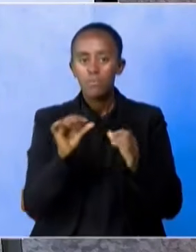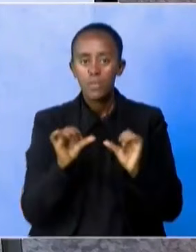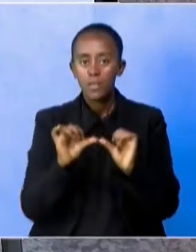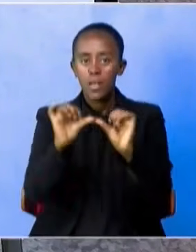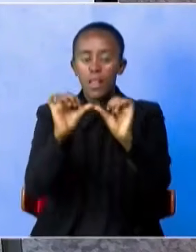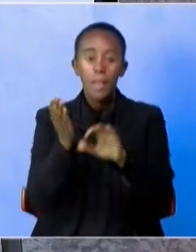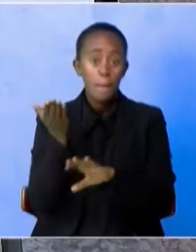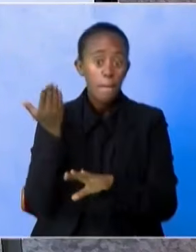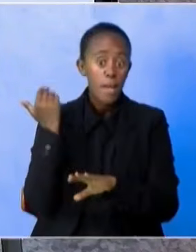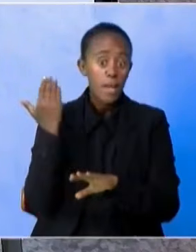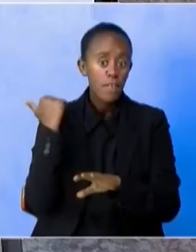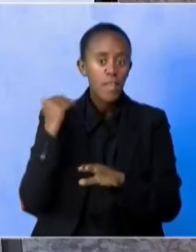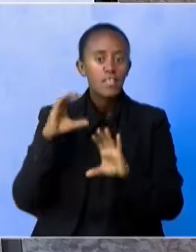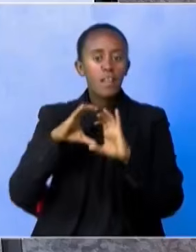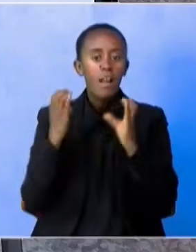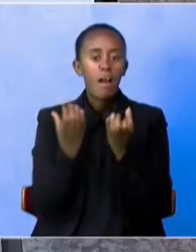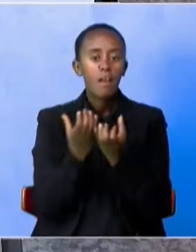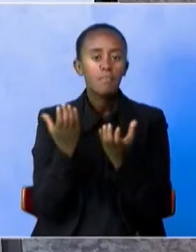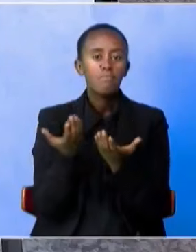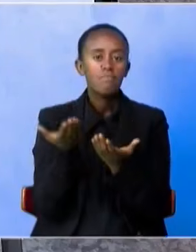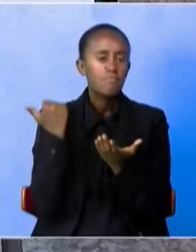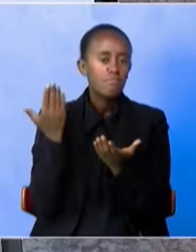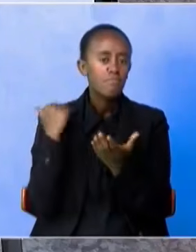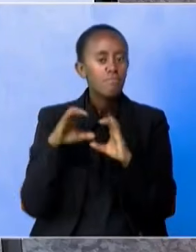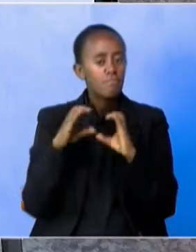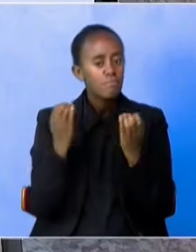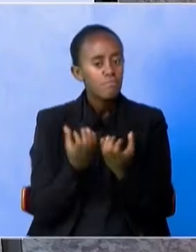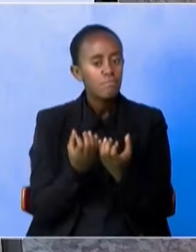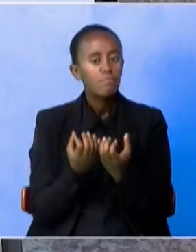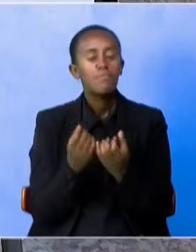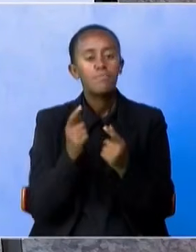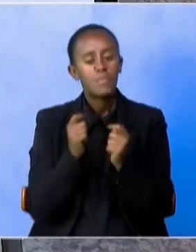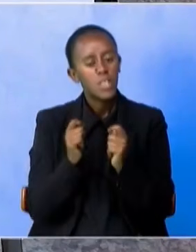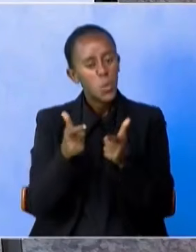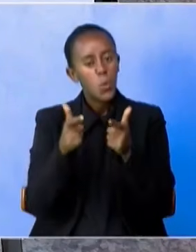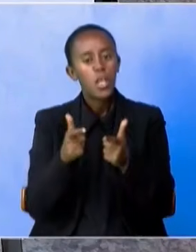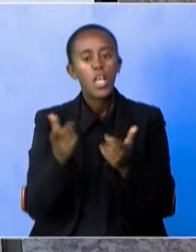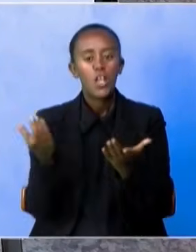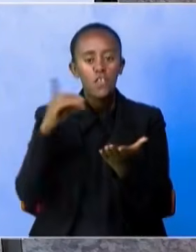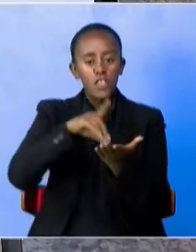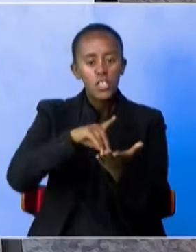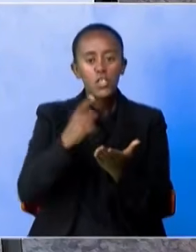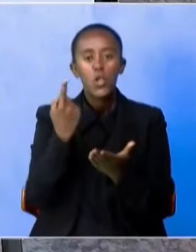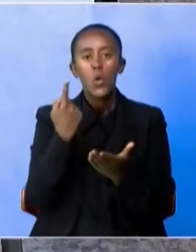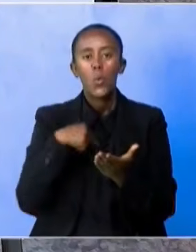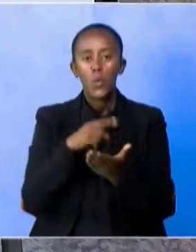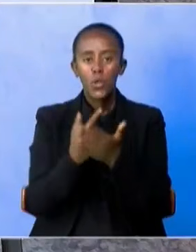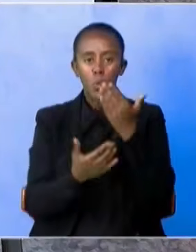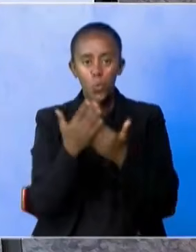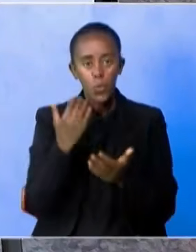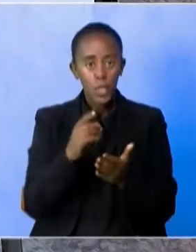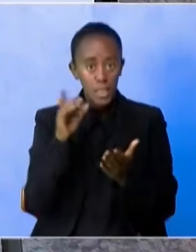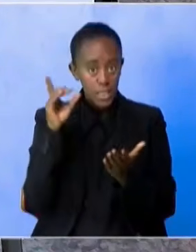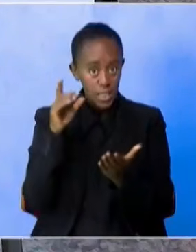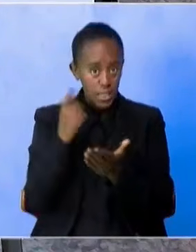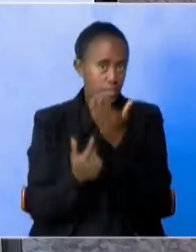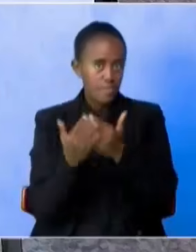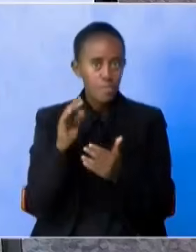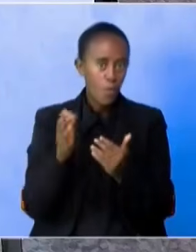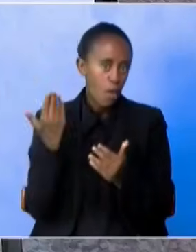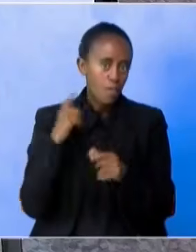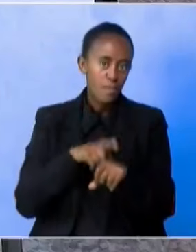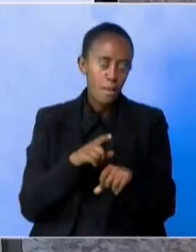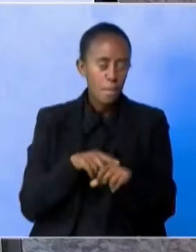the previous class, to the earlier class, and do a quick revision of what we talked about and discussed about last time. If